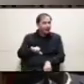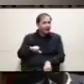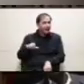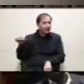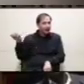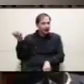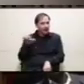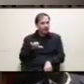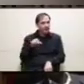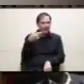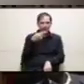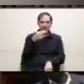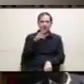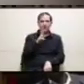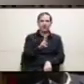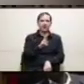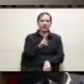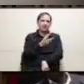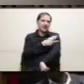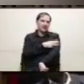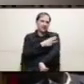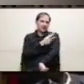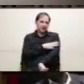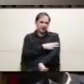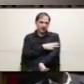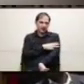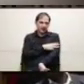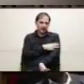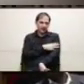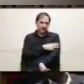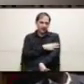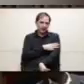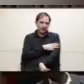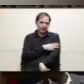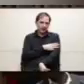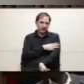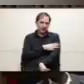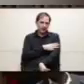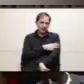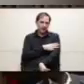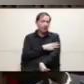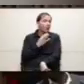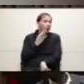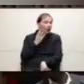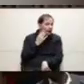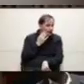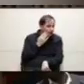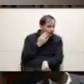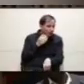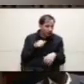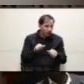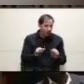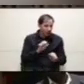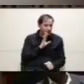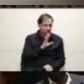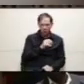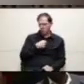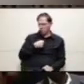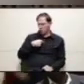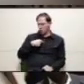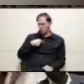a HR manager, human resource. When? I don't remember